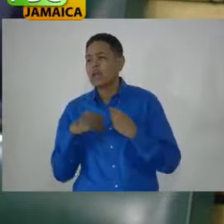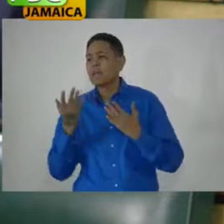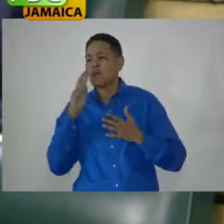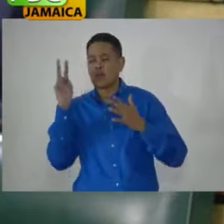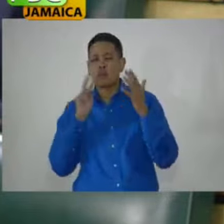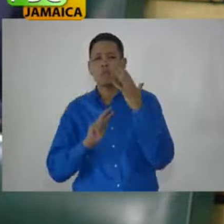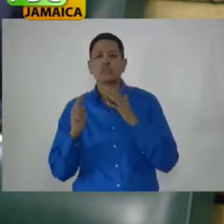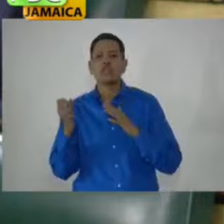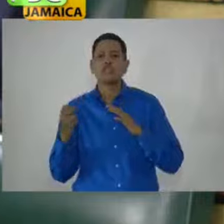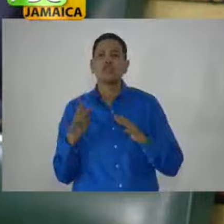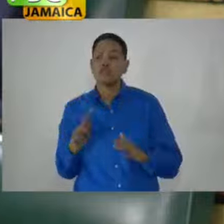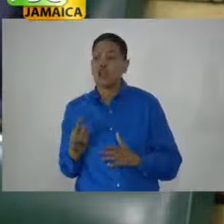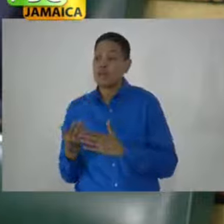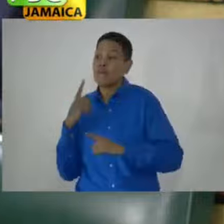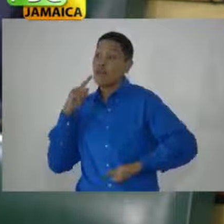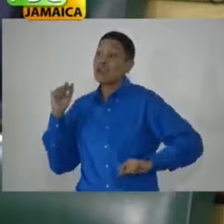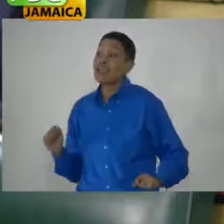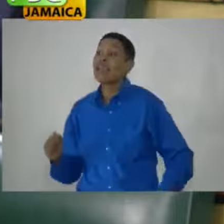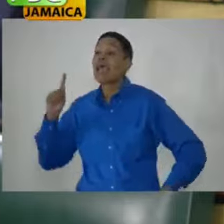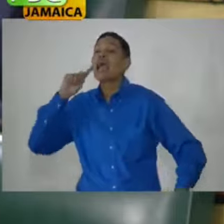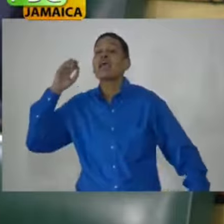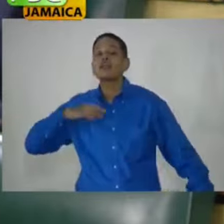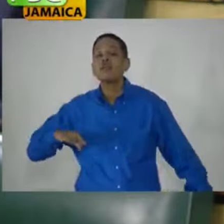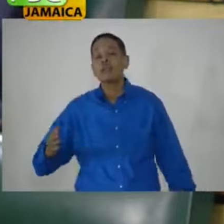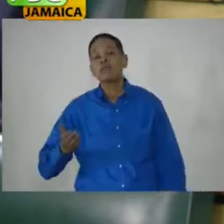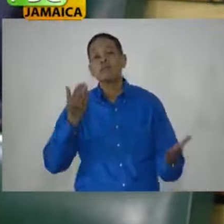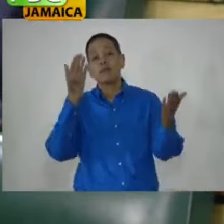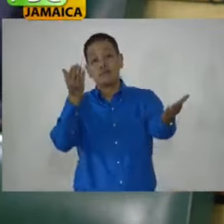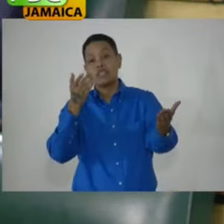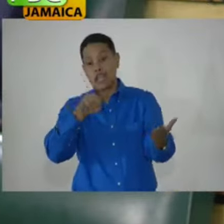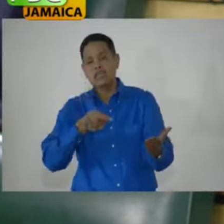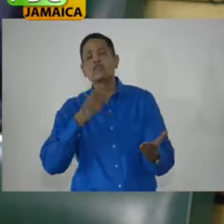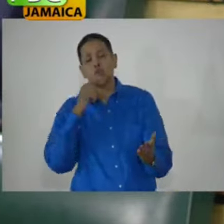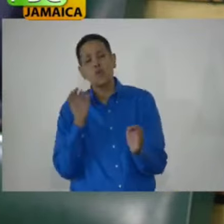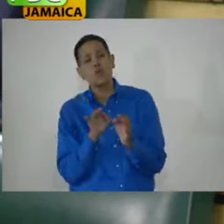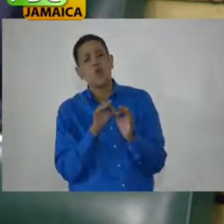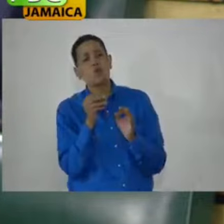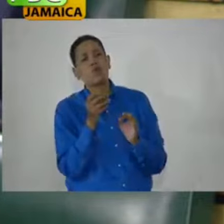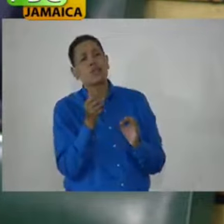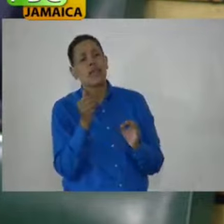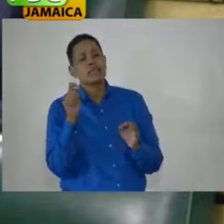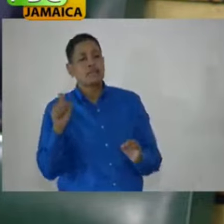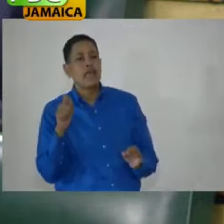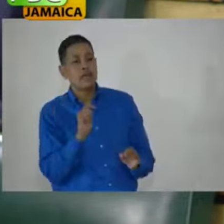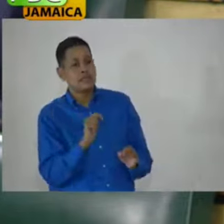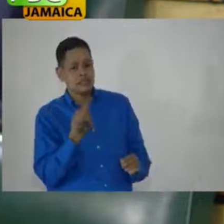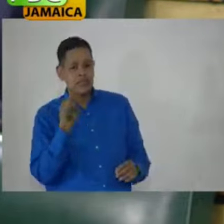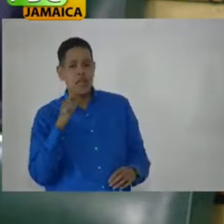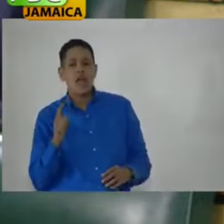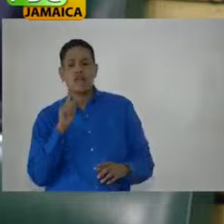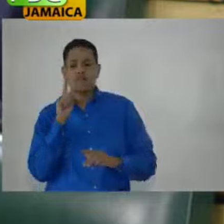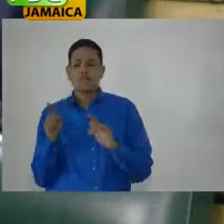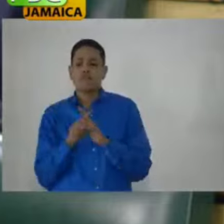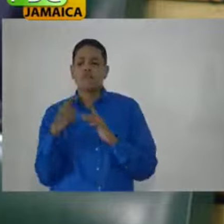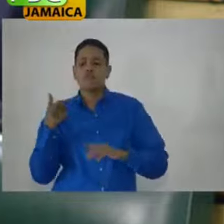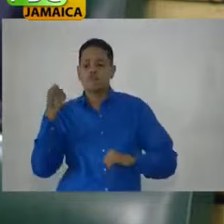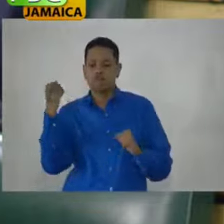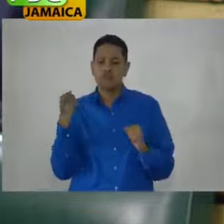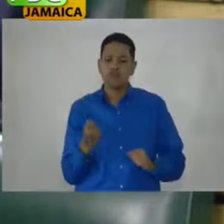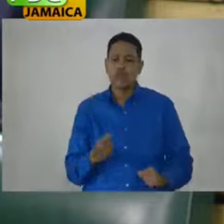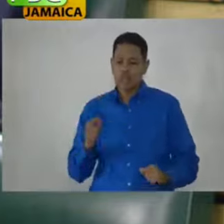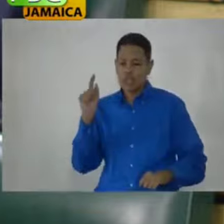projected returns before it can credibly be presented as a measure capable of materially strengthening